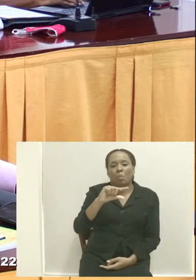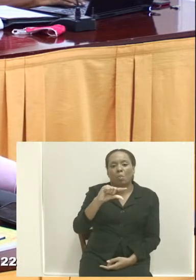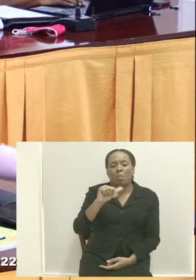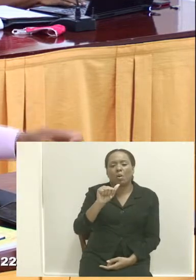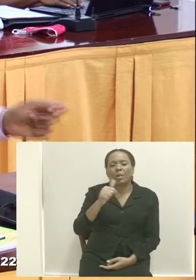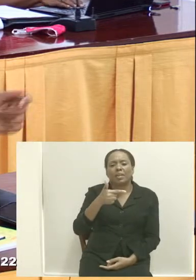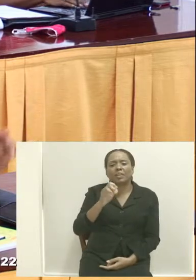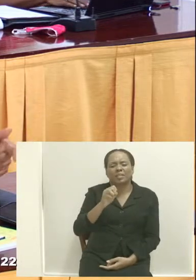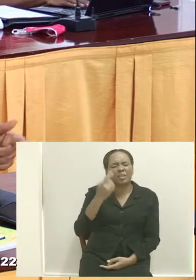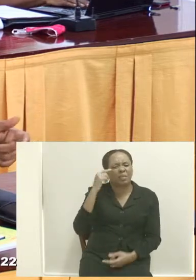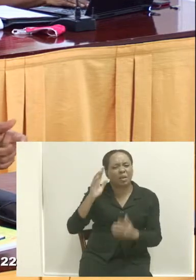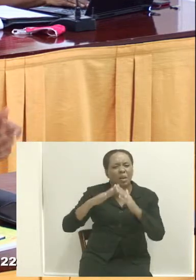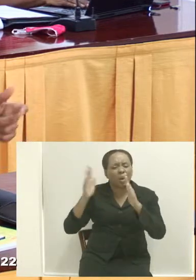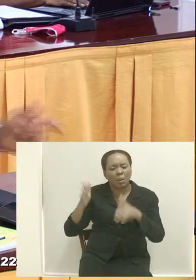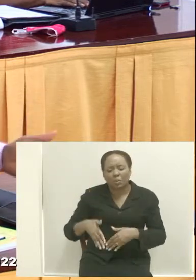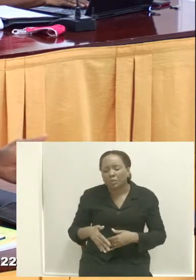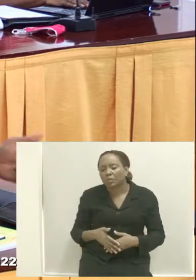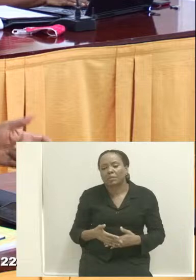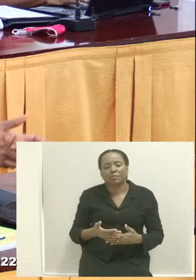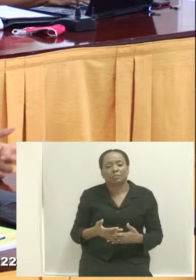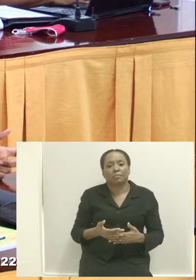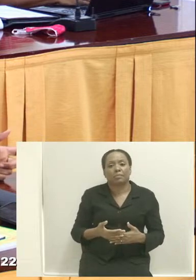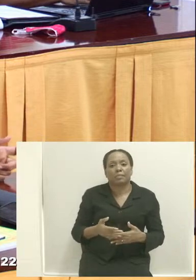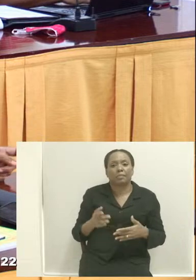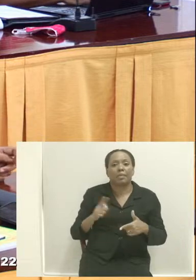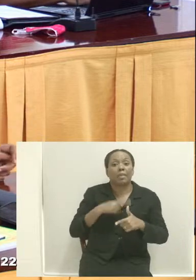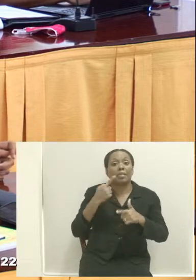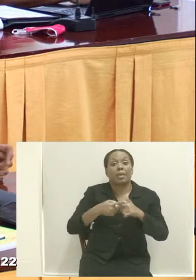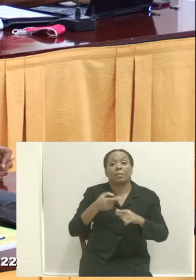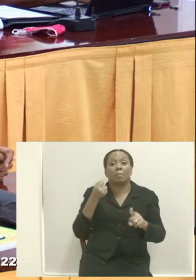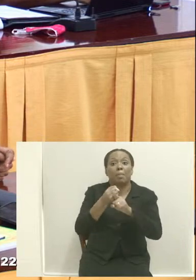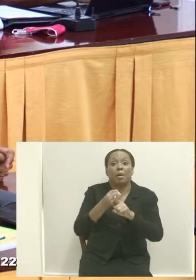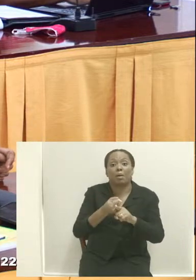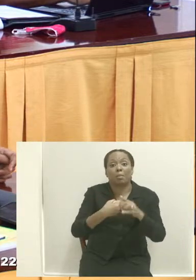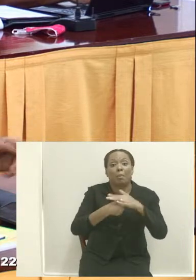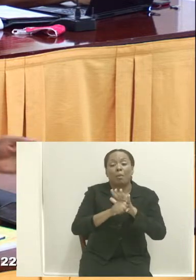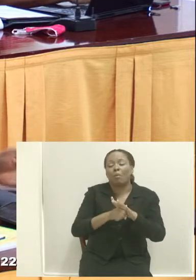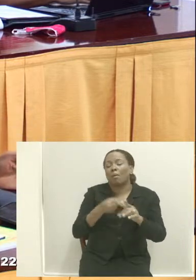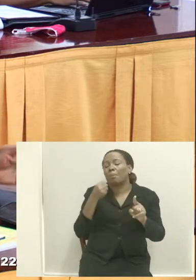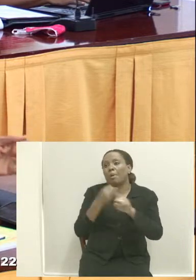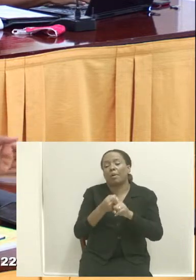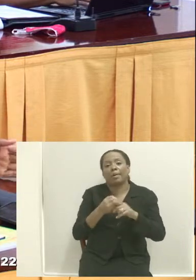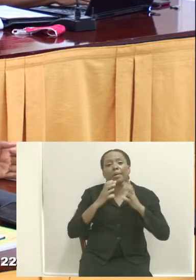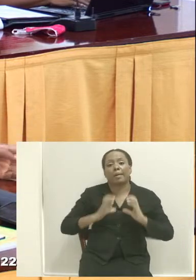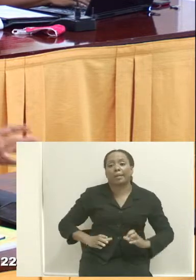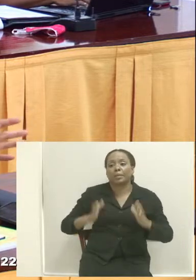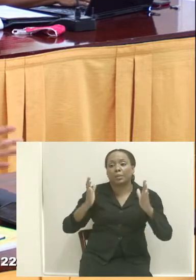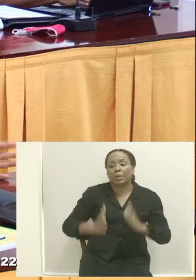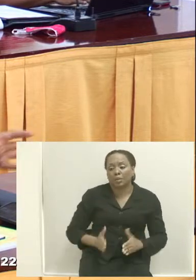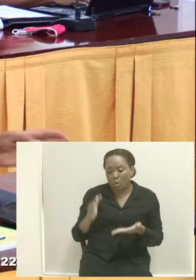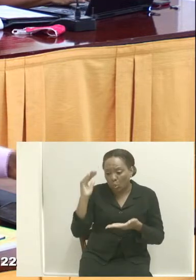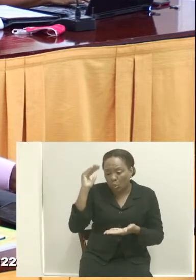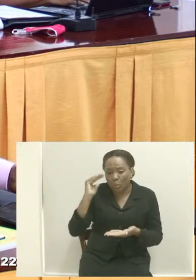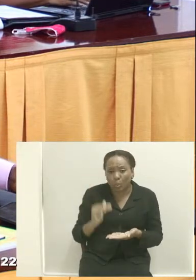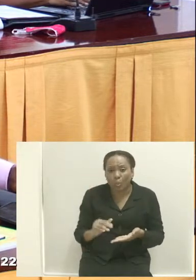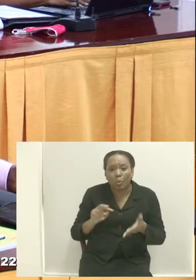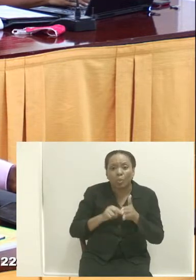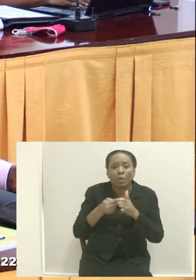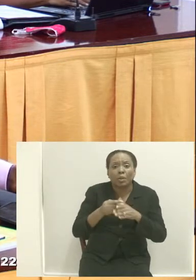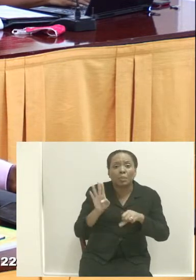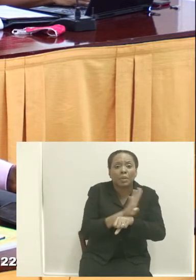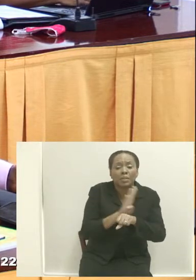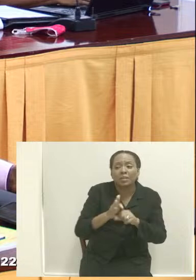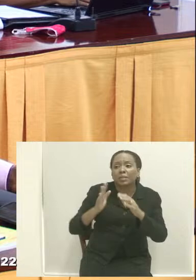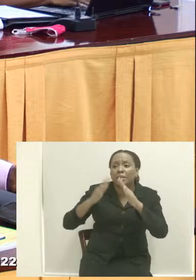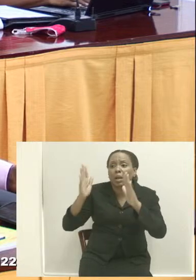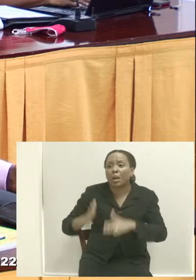you lose your customers or whatever, you find that you're in danger of losing both house and business. You find, ma'am, that there has to be some